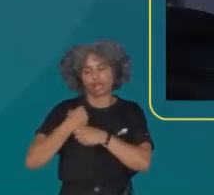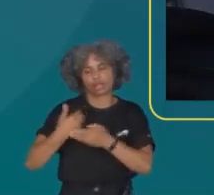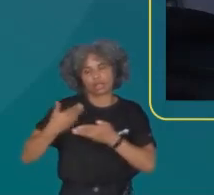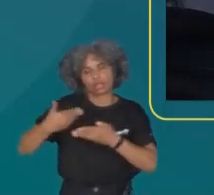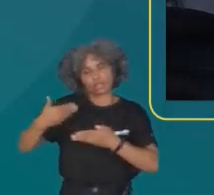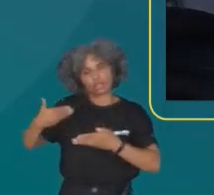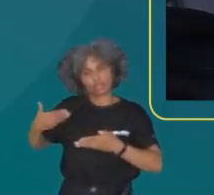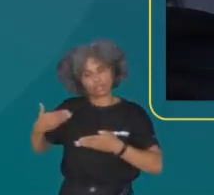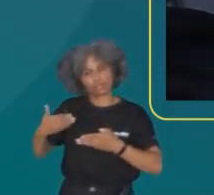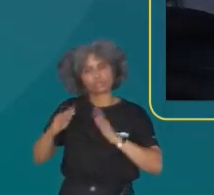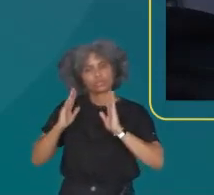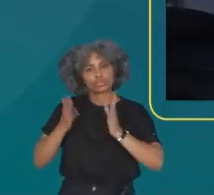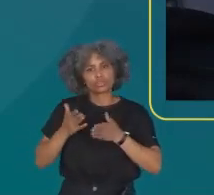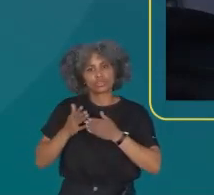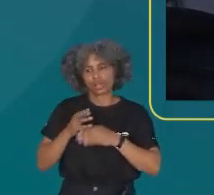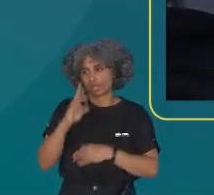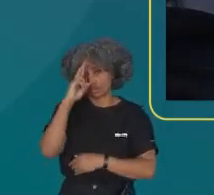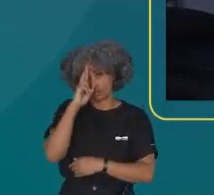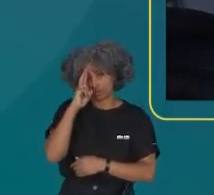a lot of private owners tried